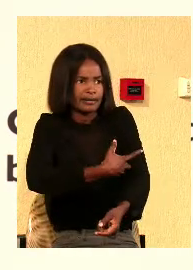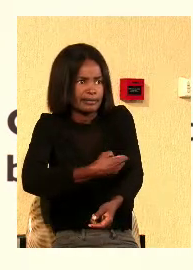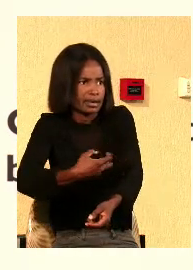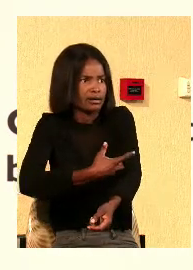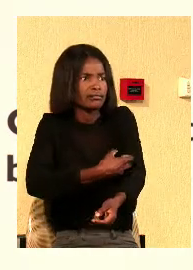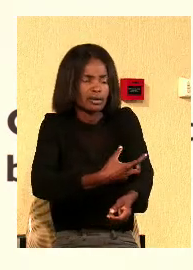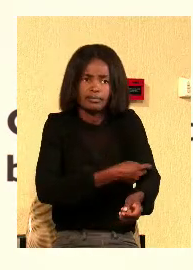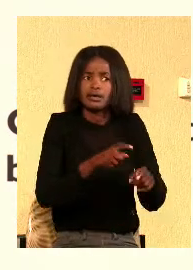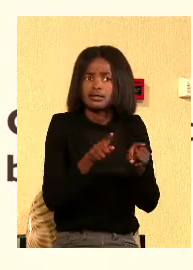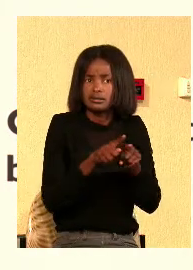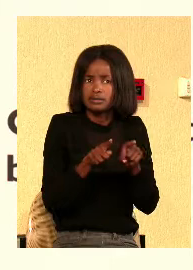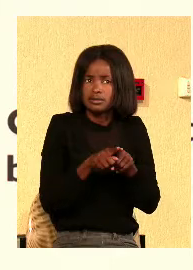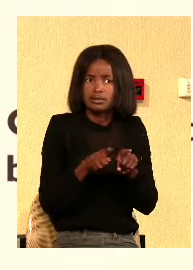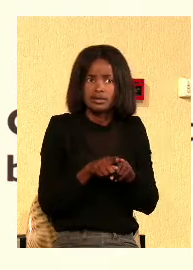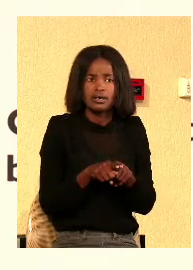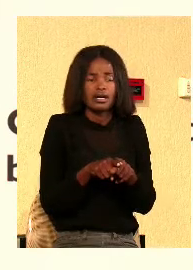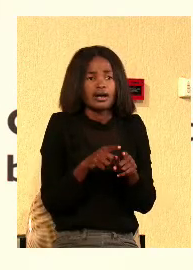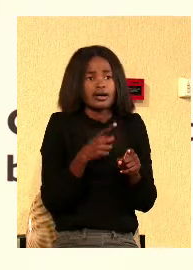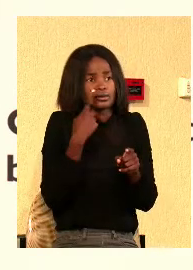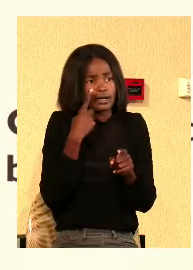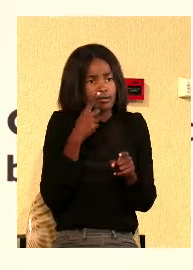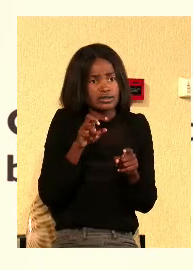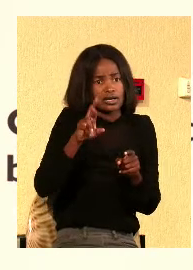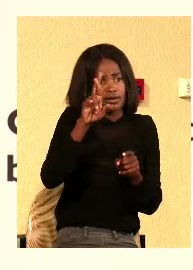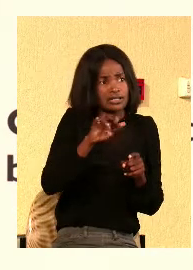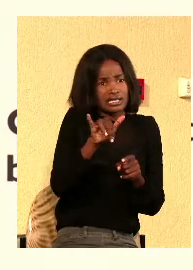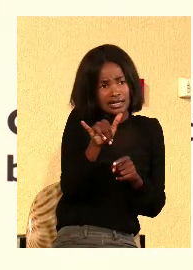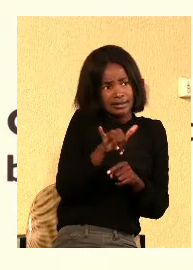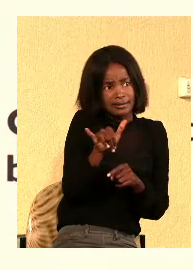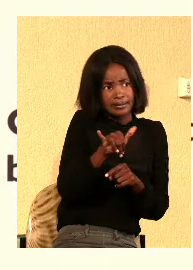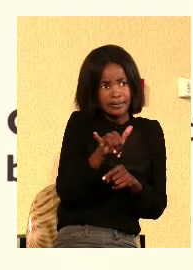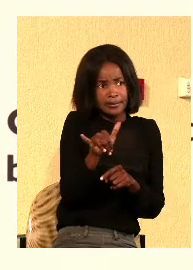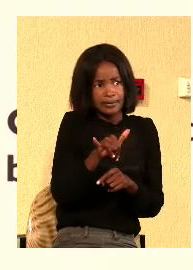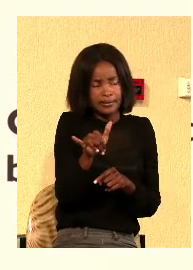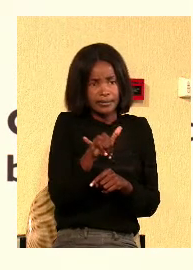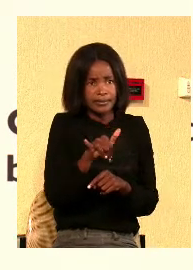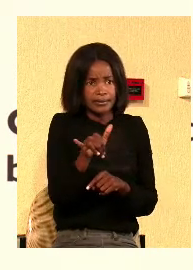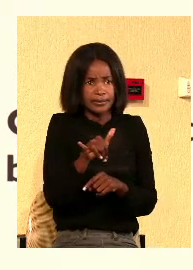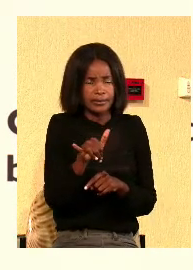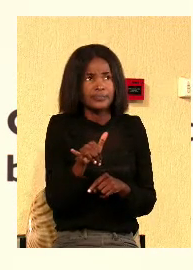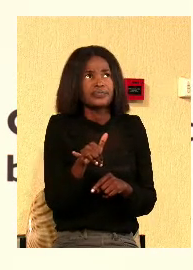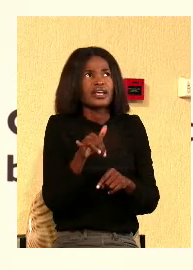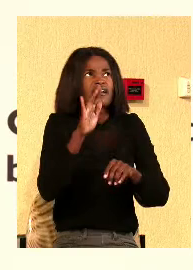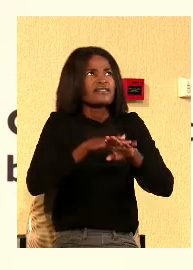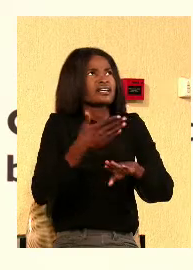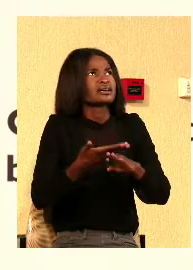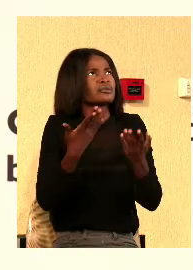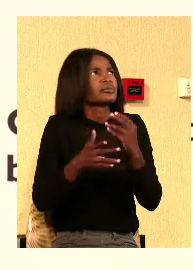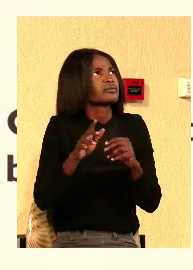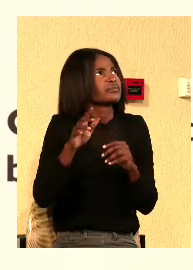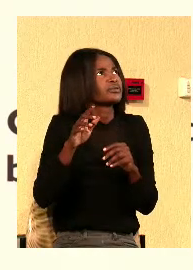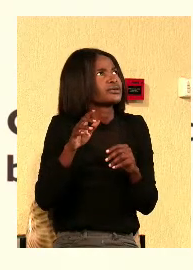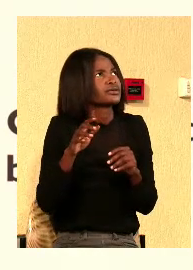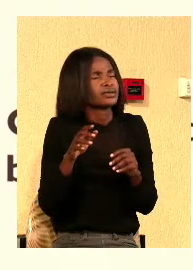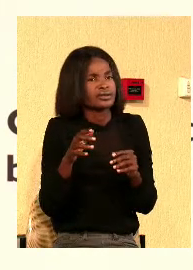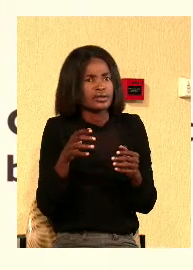sites, which region, we have earmarked at least a region like our